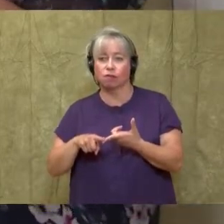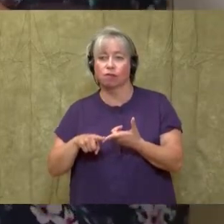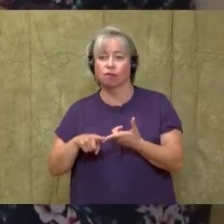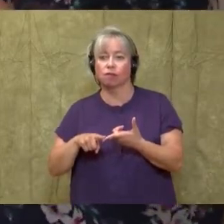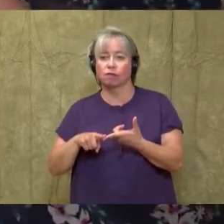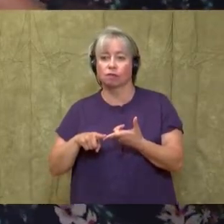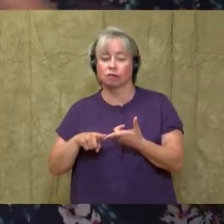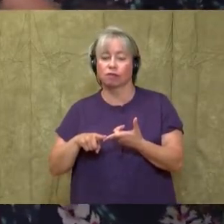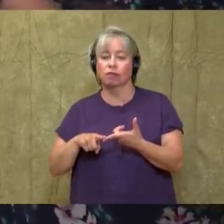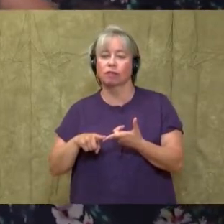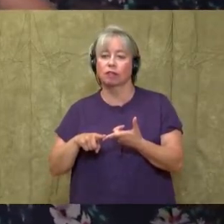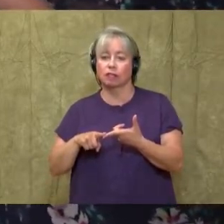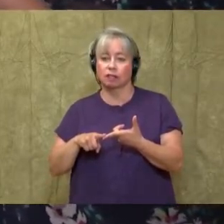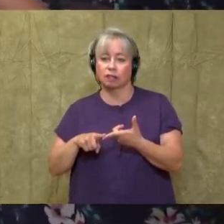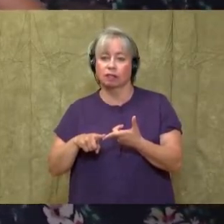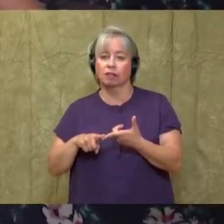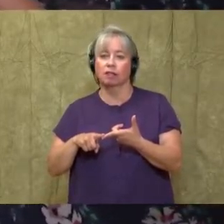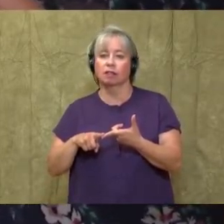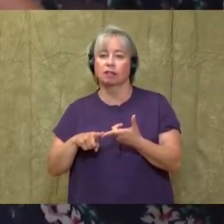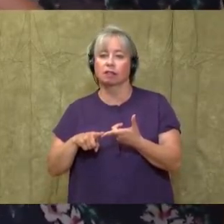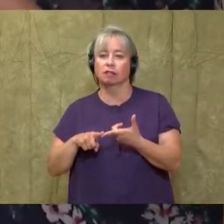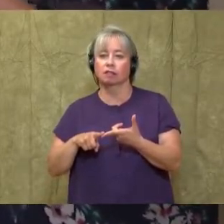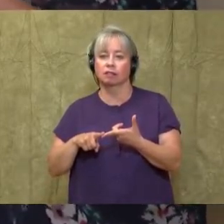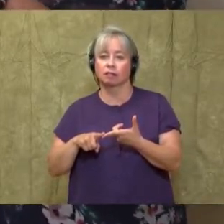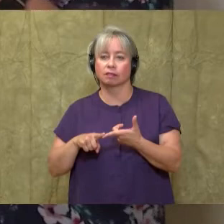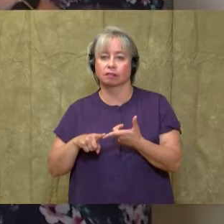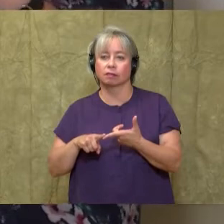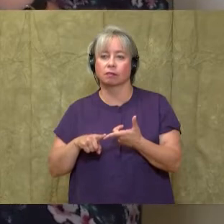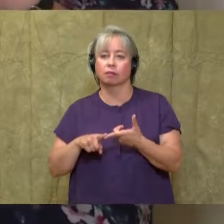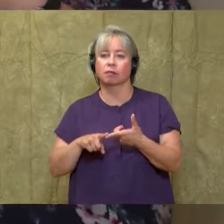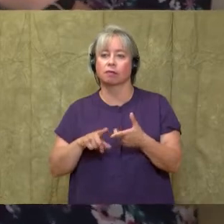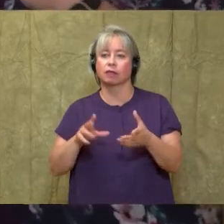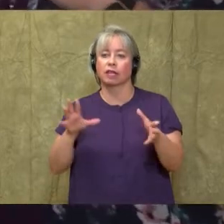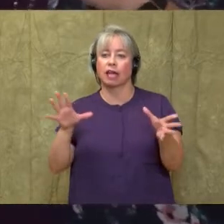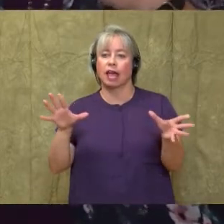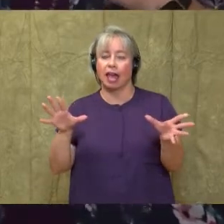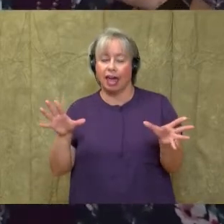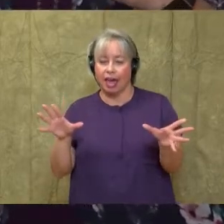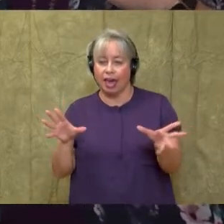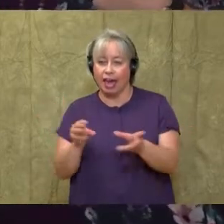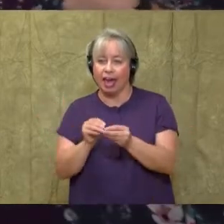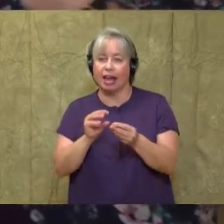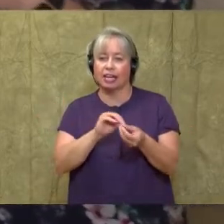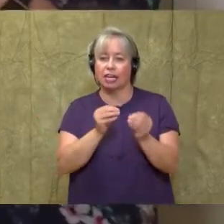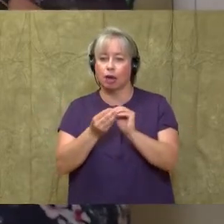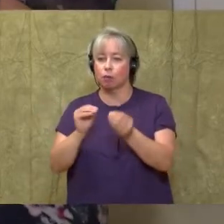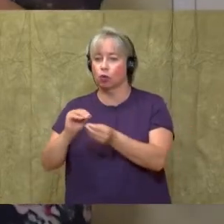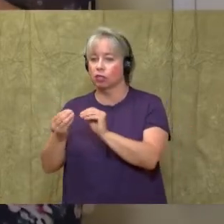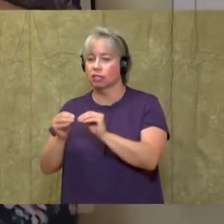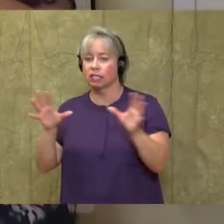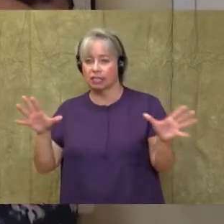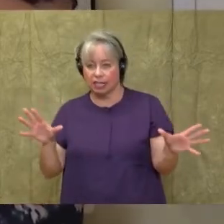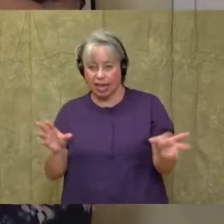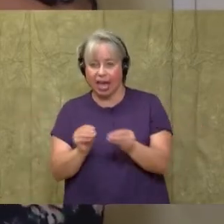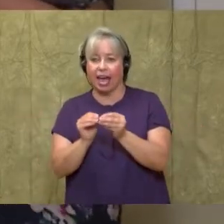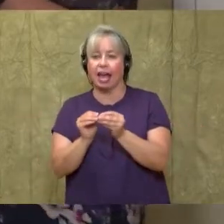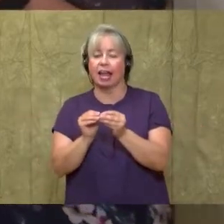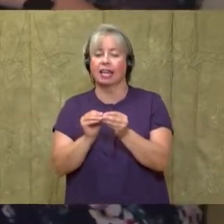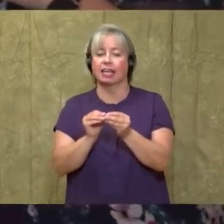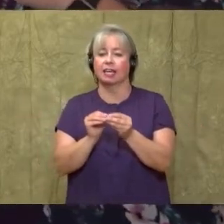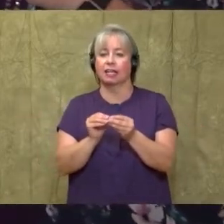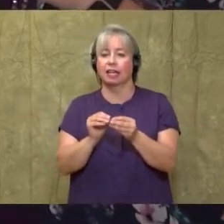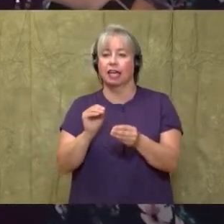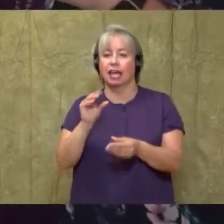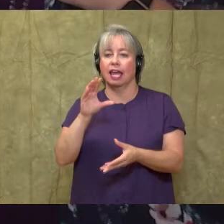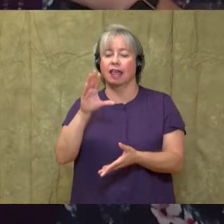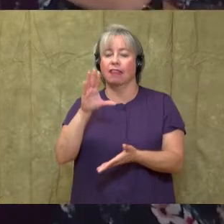square the numbers, okay, said that. Add under the radical, we're going to add the 2 parentheses, what we have squared already, and simplify